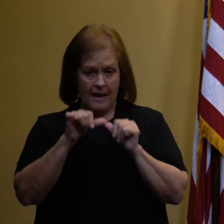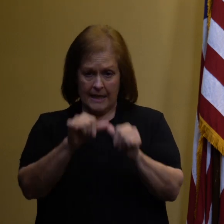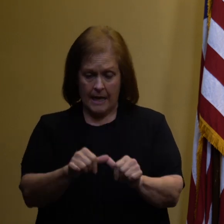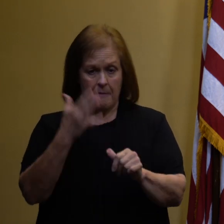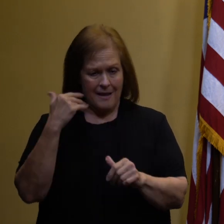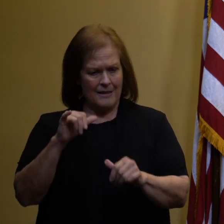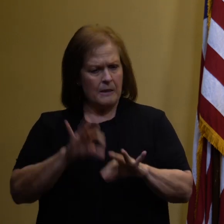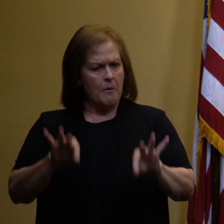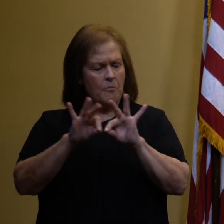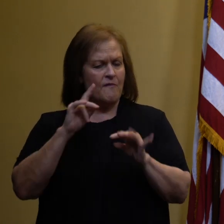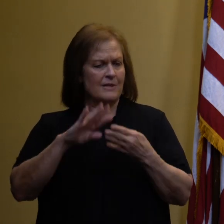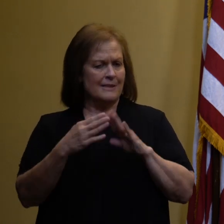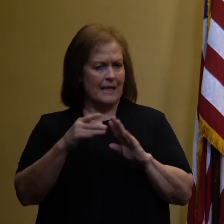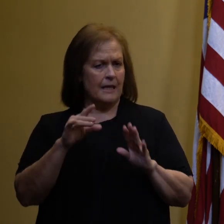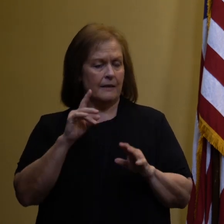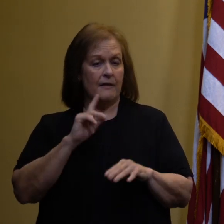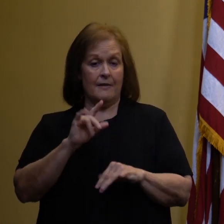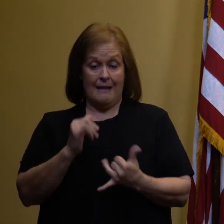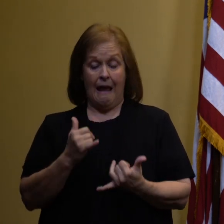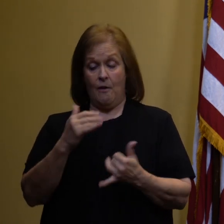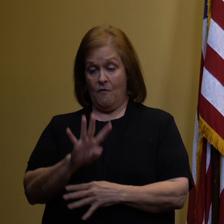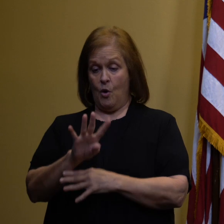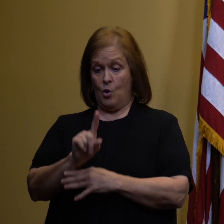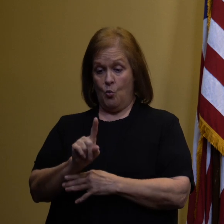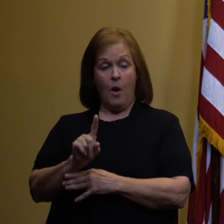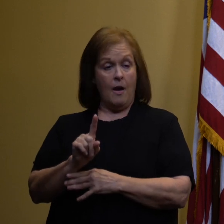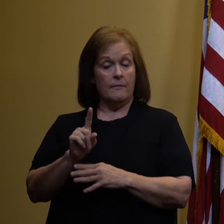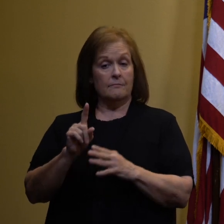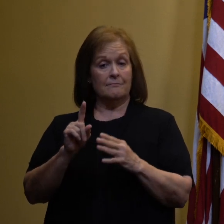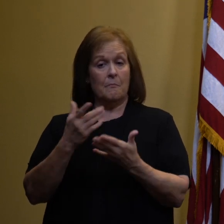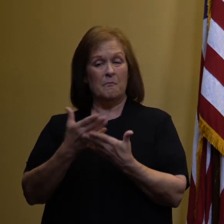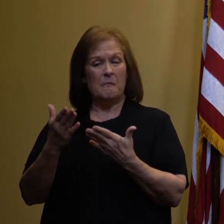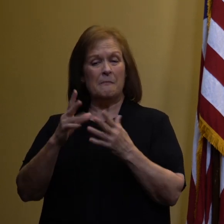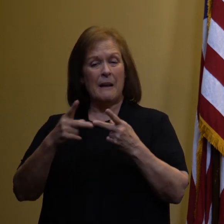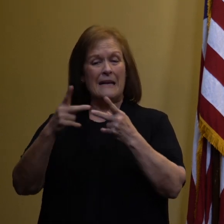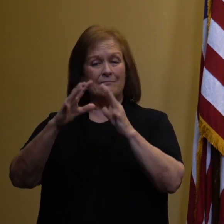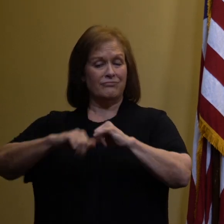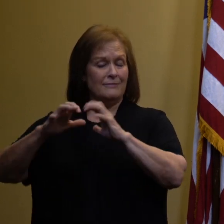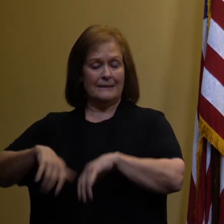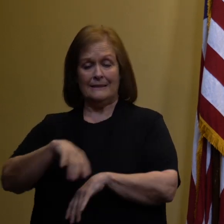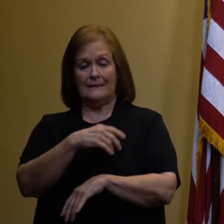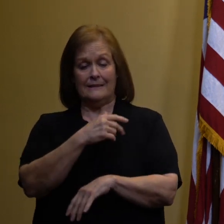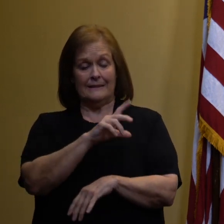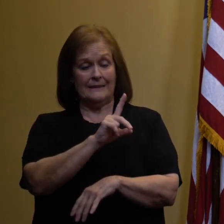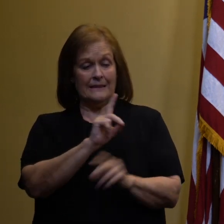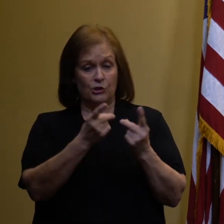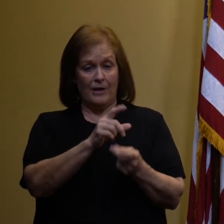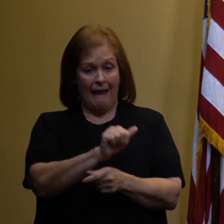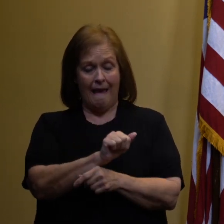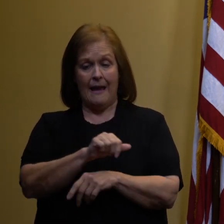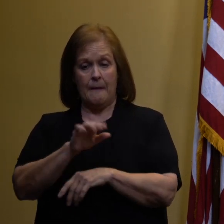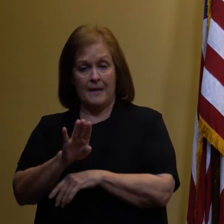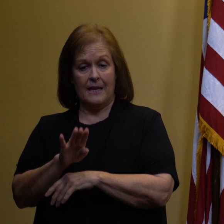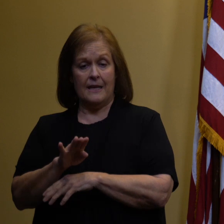New Orleans. Again, 41 demolitions to date, 3 in District A, 7 in District B,